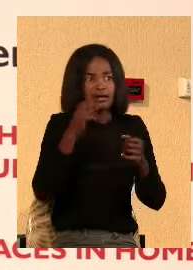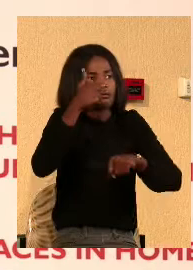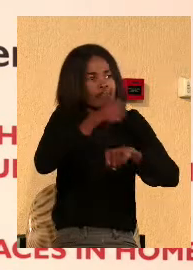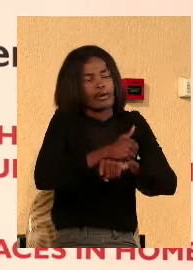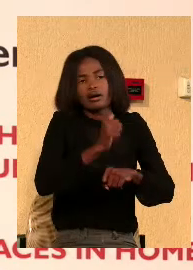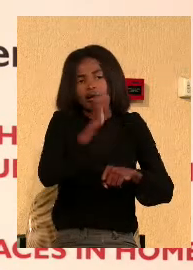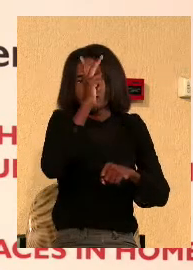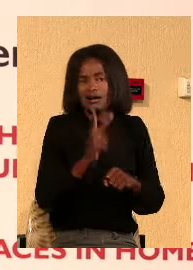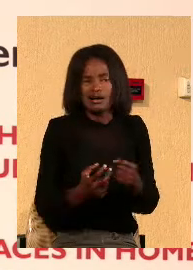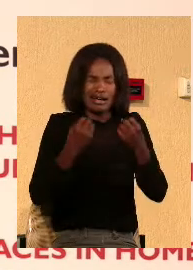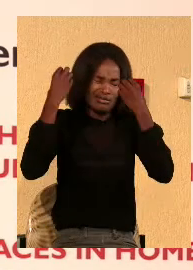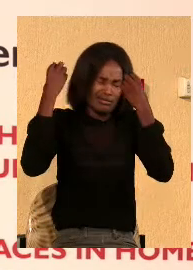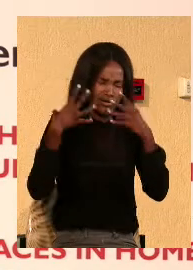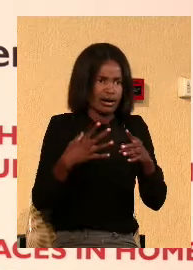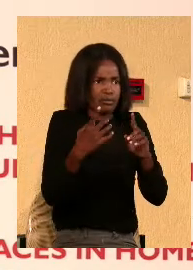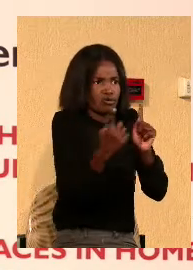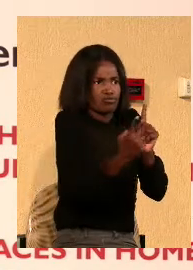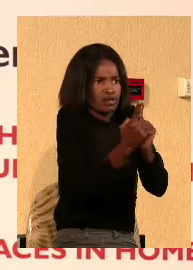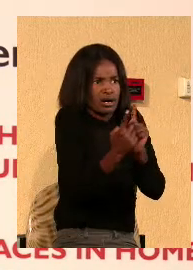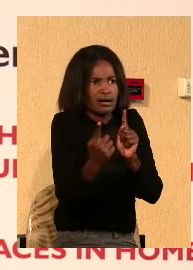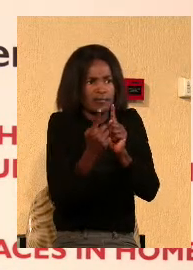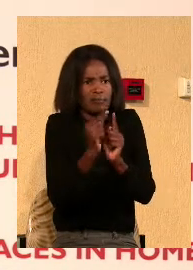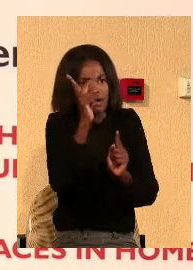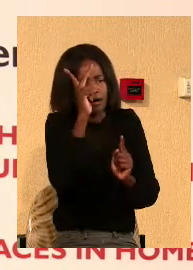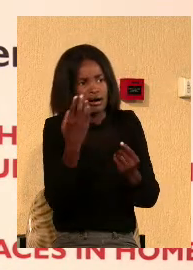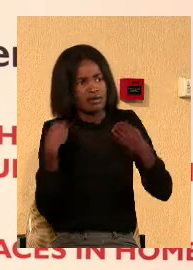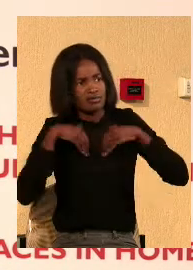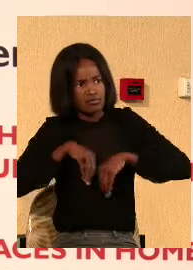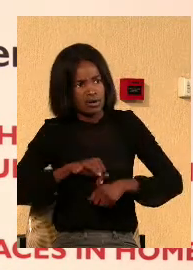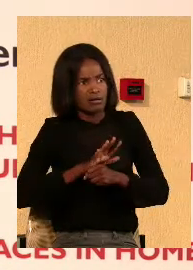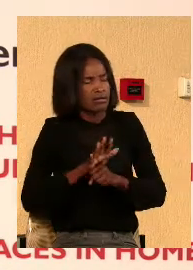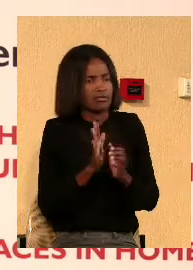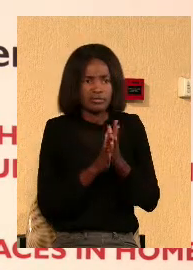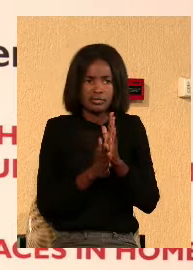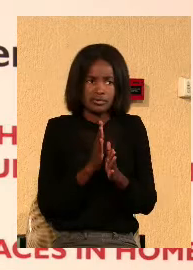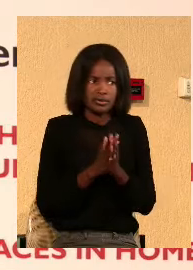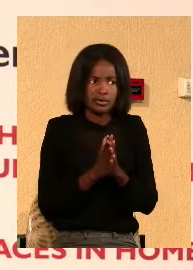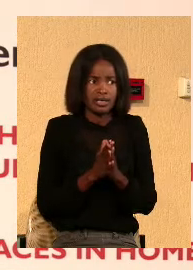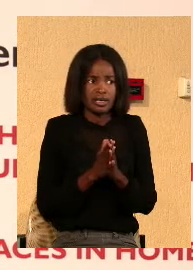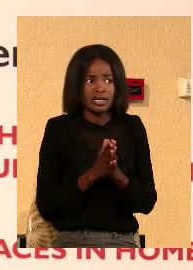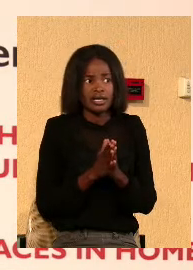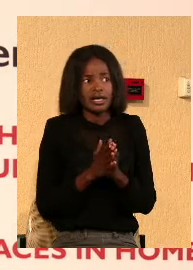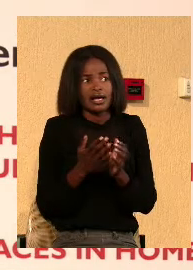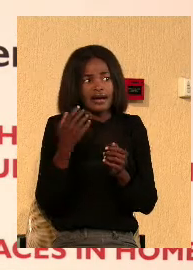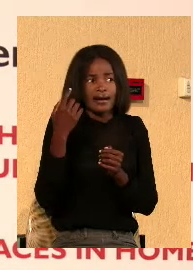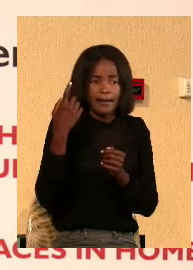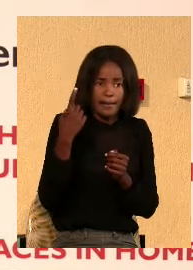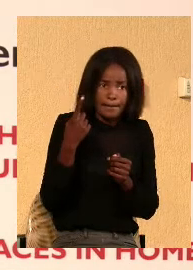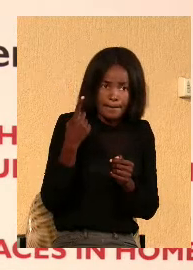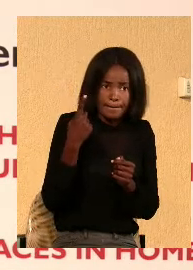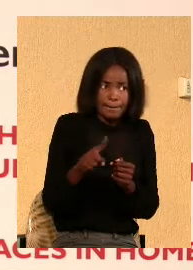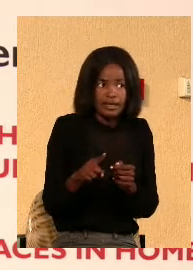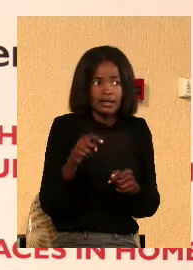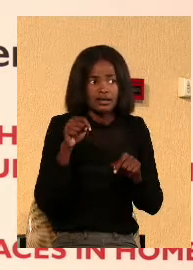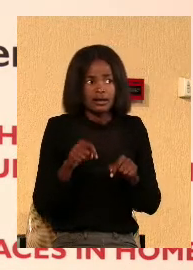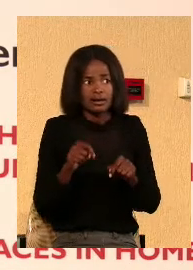people have been exposed to the virus. There's that possibility. But it's something I would be surprised